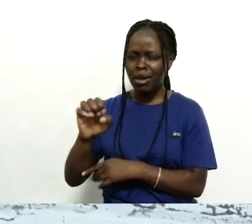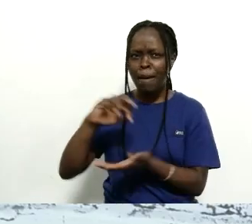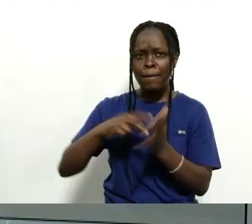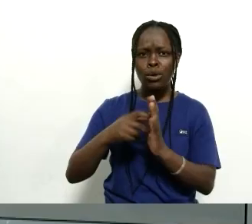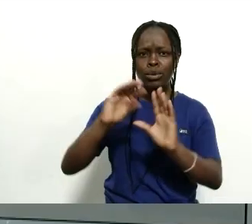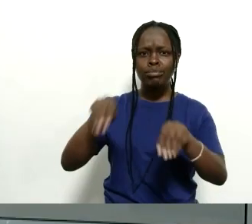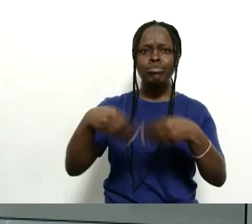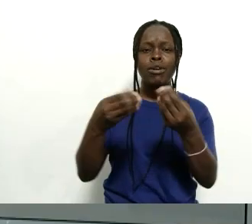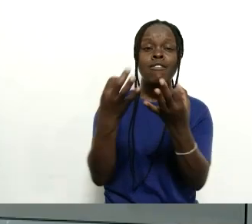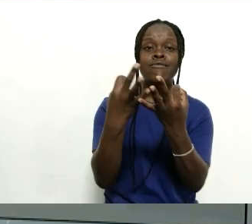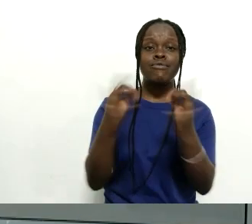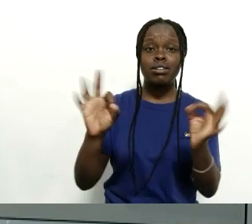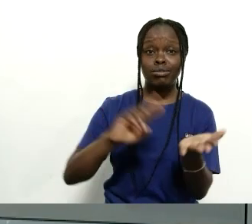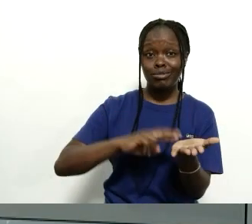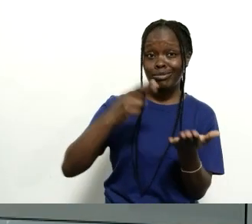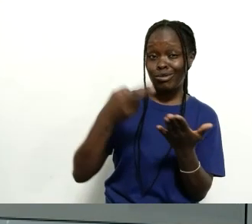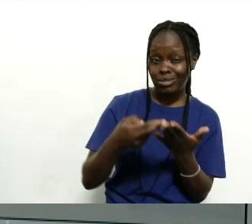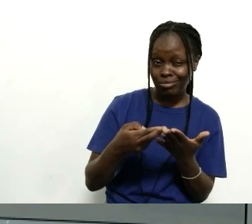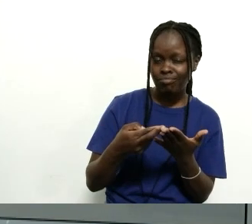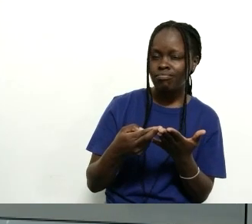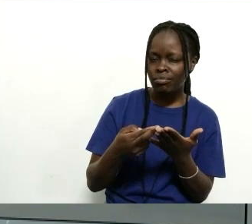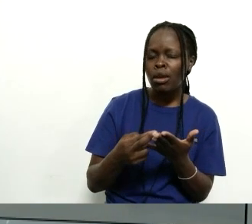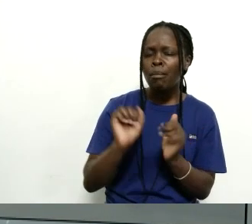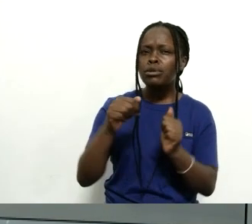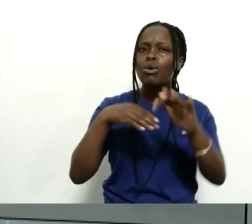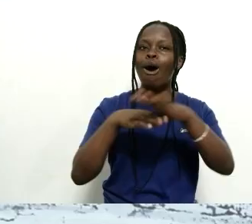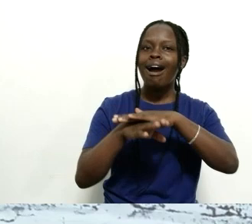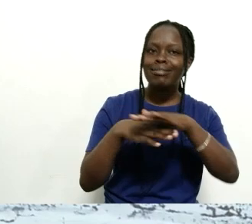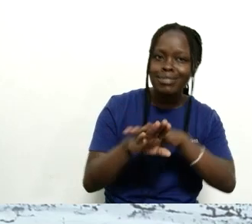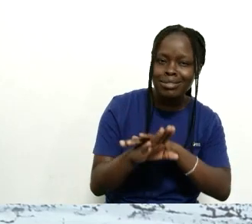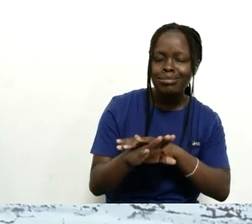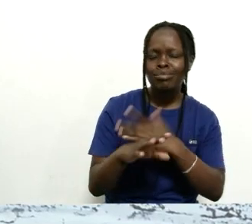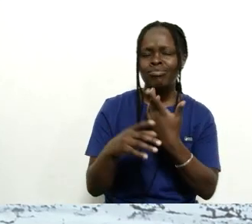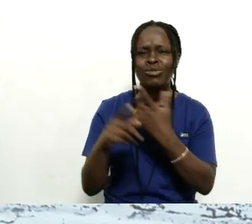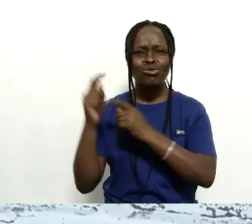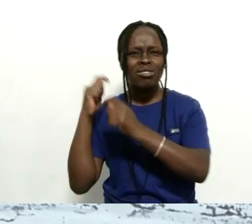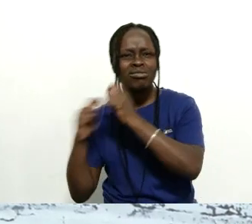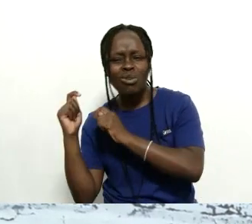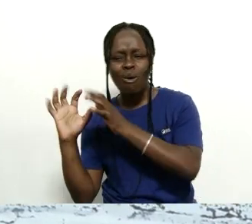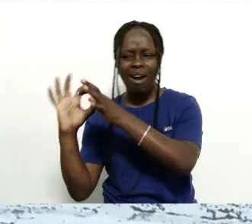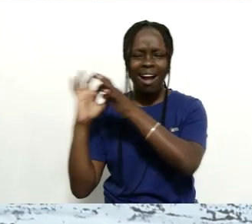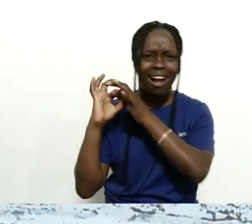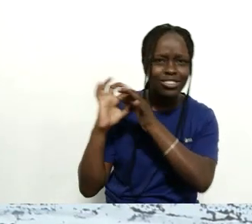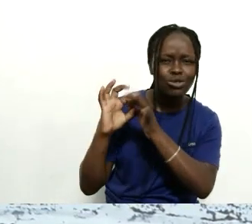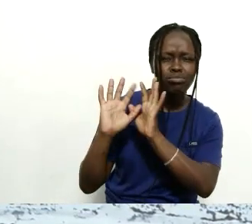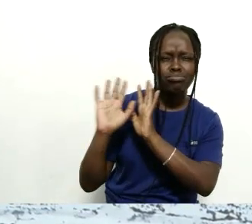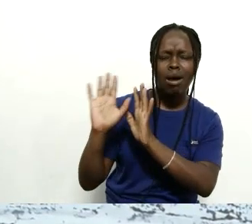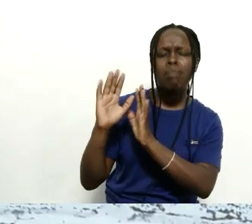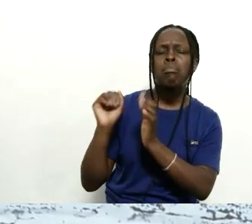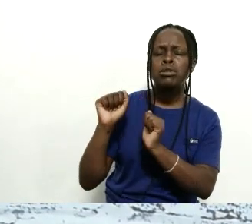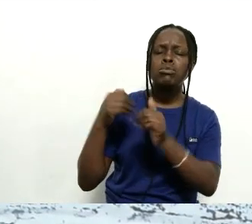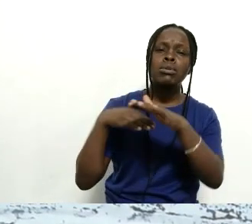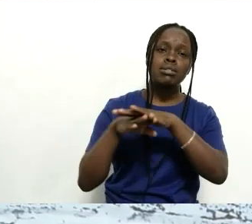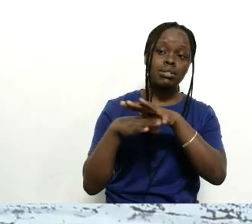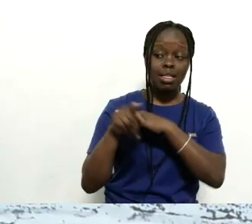ABCDE, where we provide a free resource, a digital resource, where you can access culturally